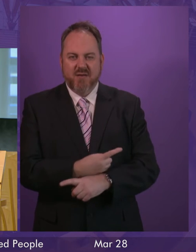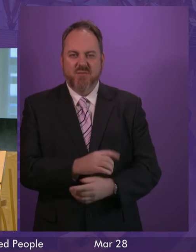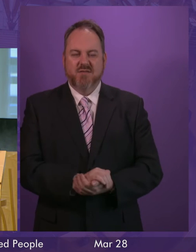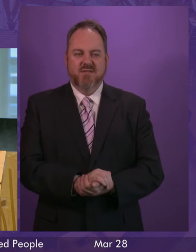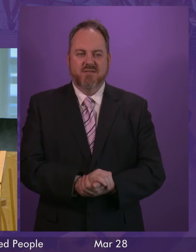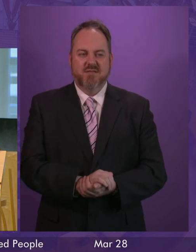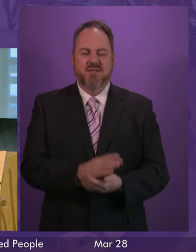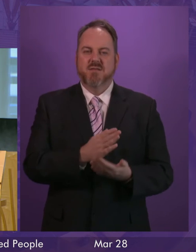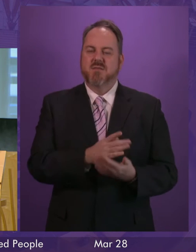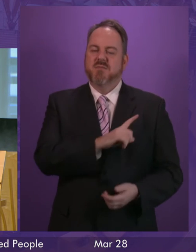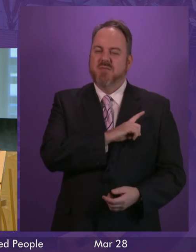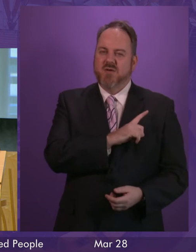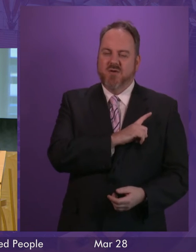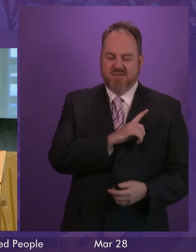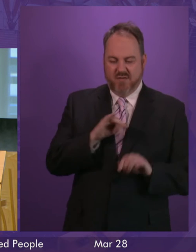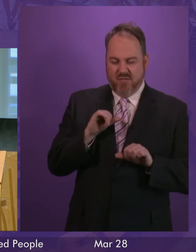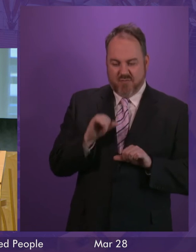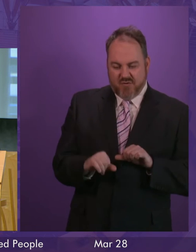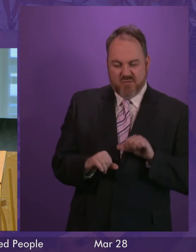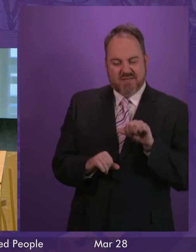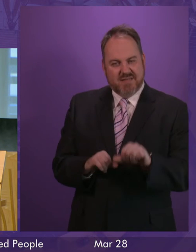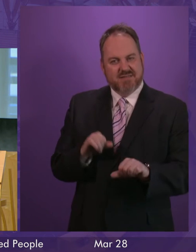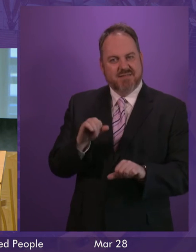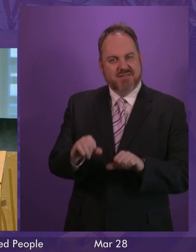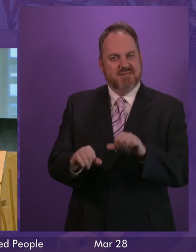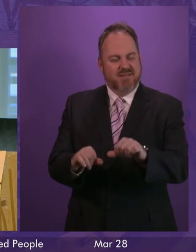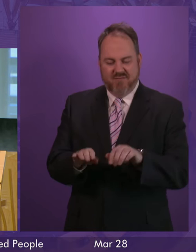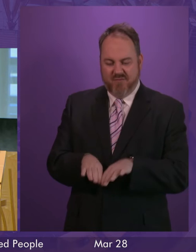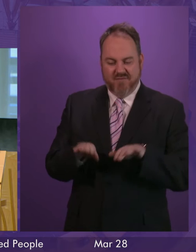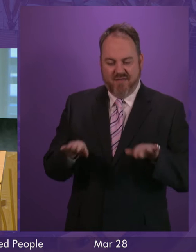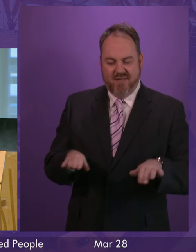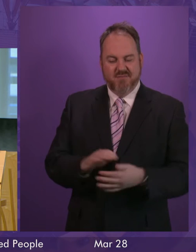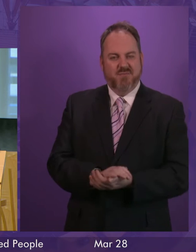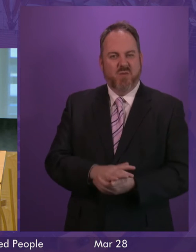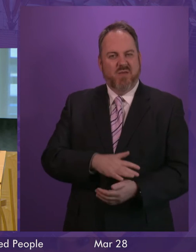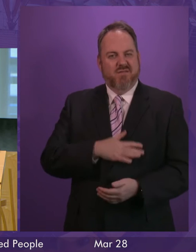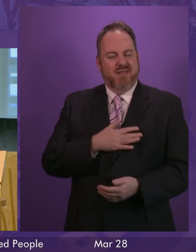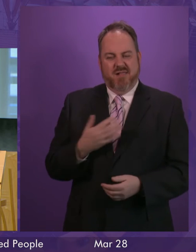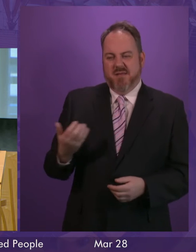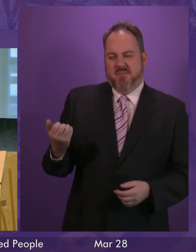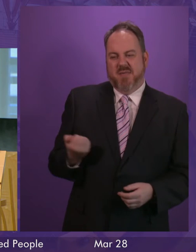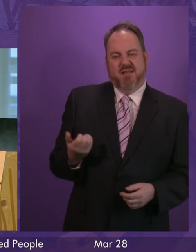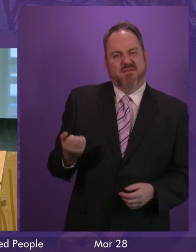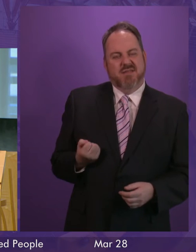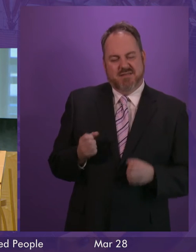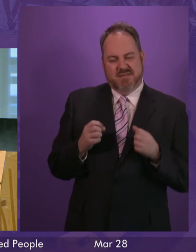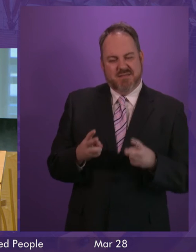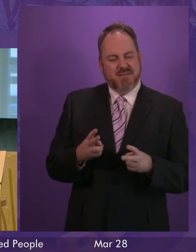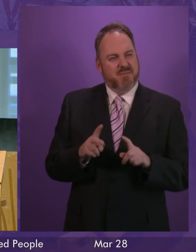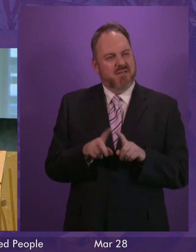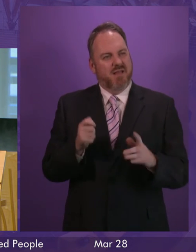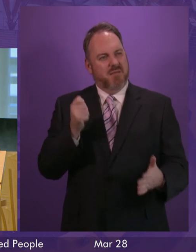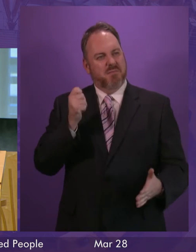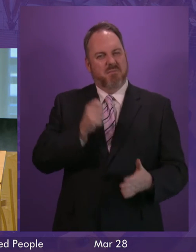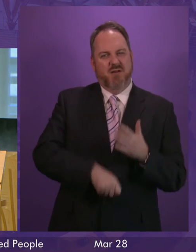hearing because of the process involved who may have been successful. The punitive approach is demonstrative of the UK government's